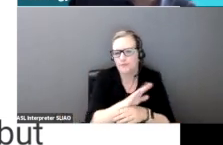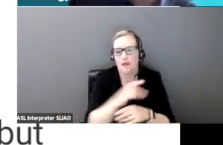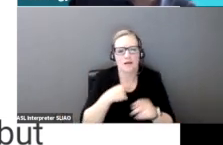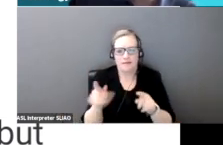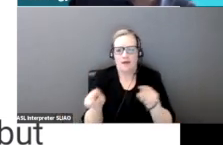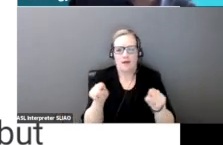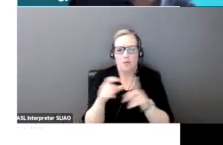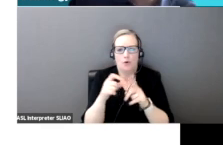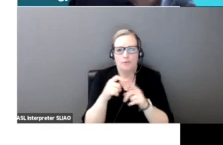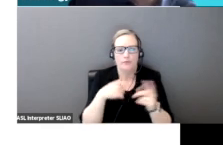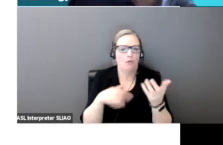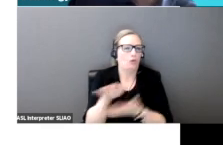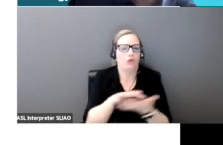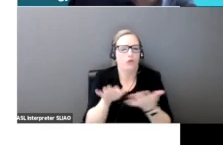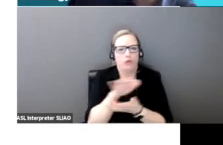colloquial world.